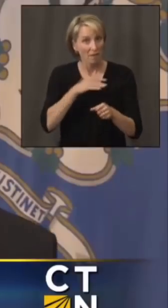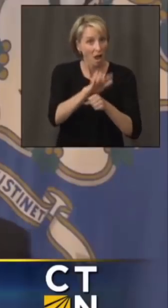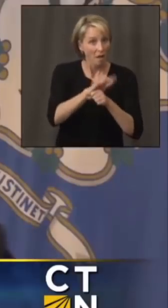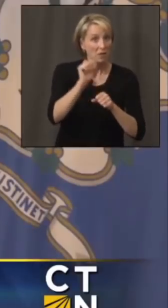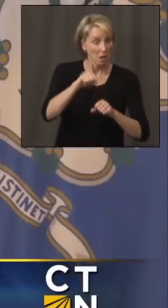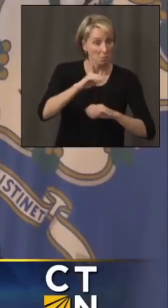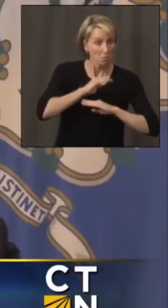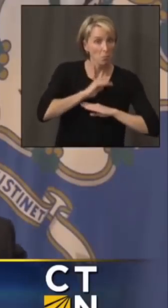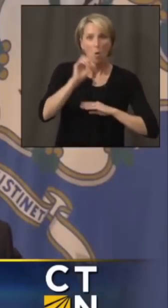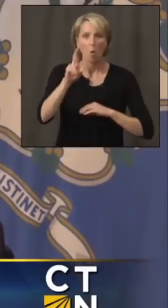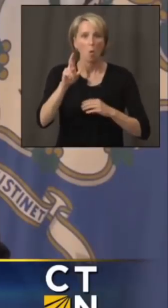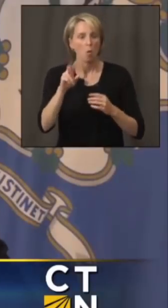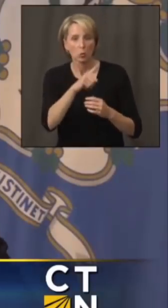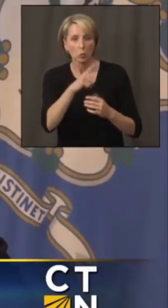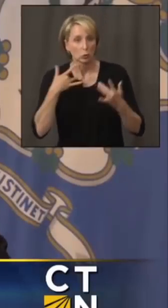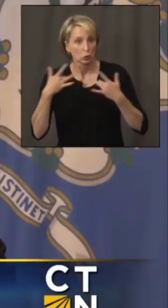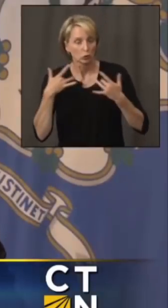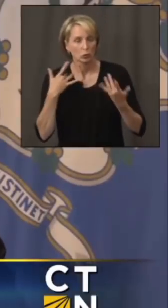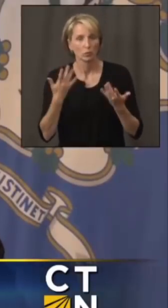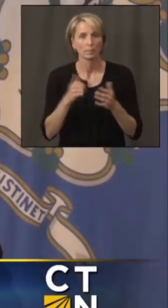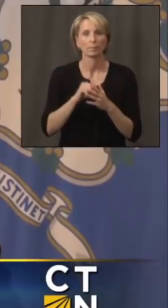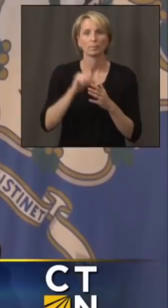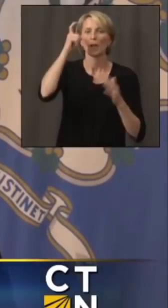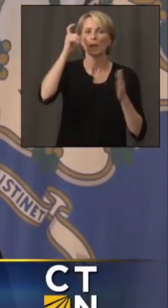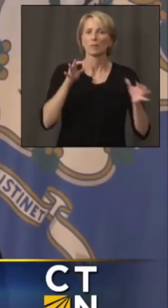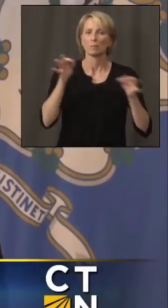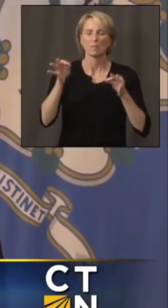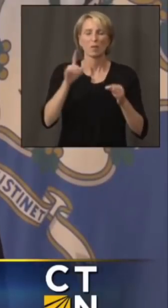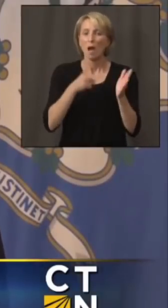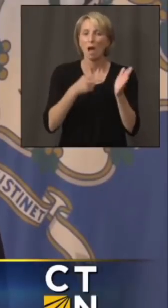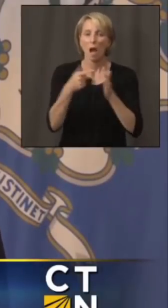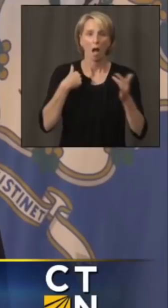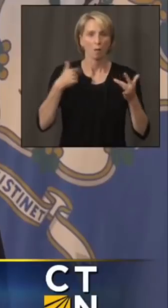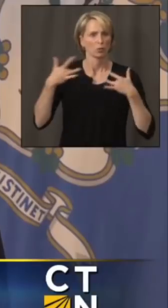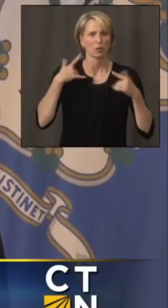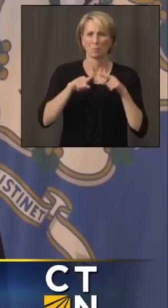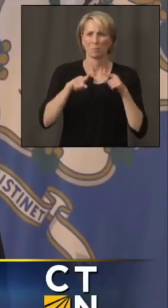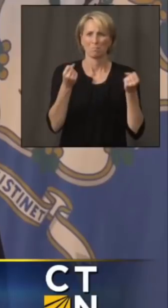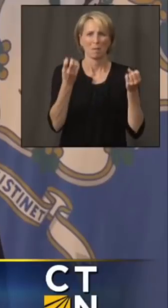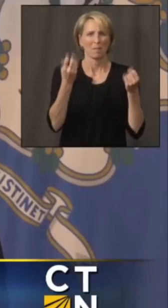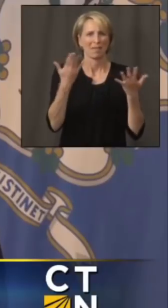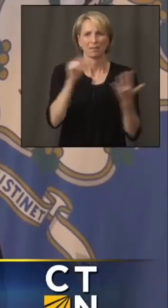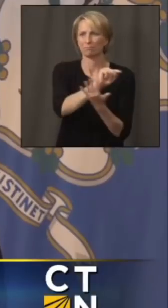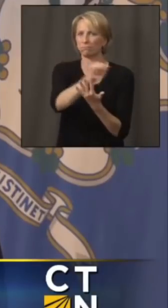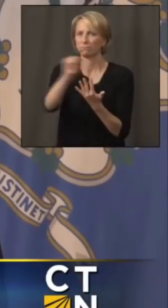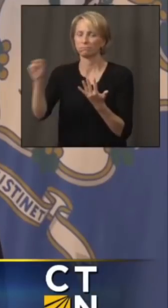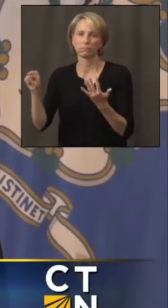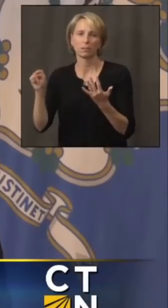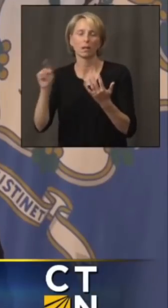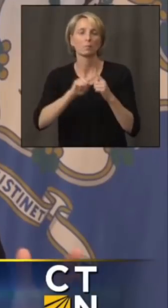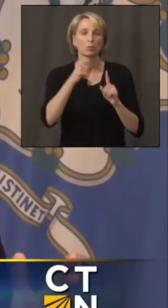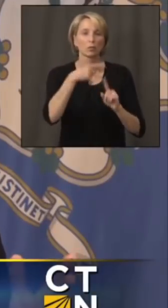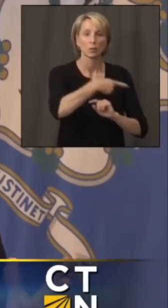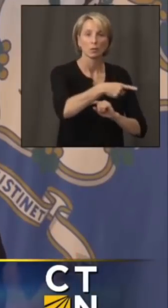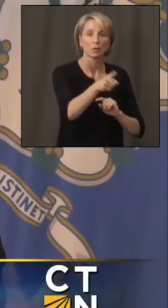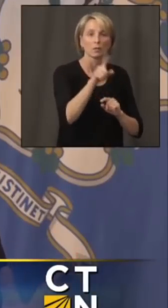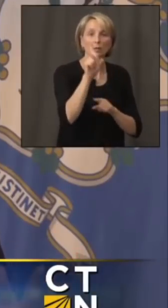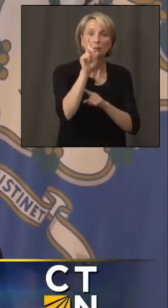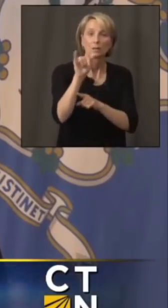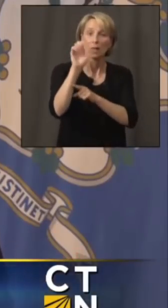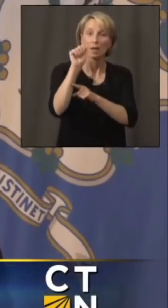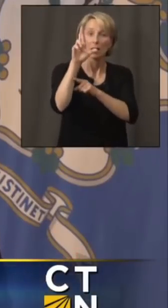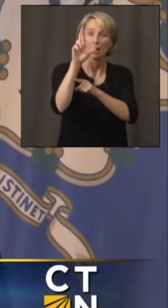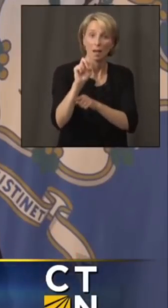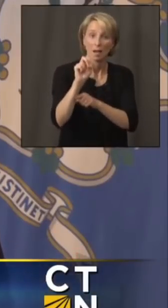Well, I'm concerned about everything, but look, these child care providers, we kept our daycare